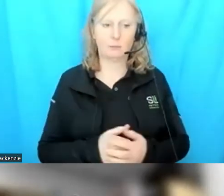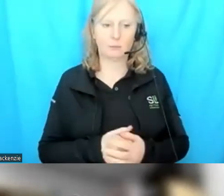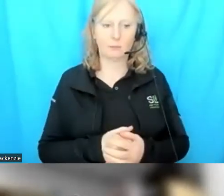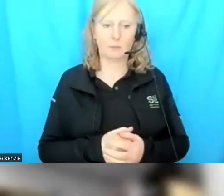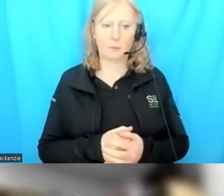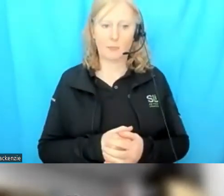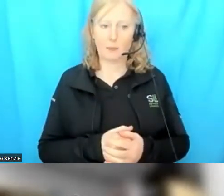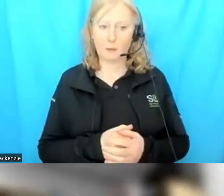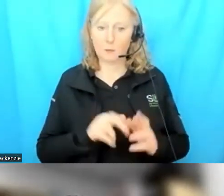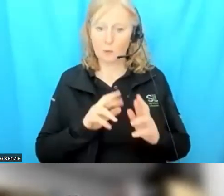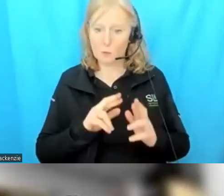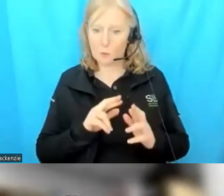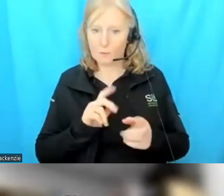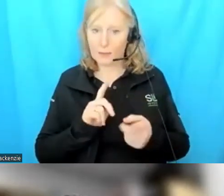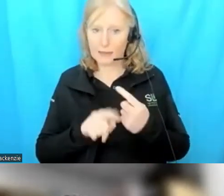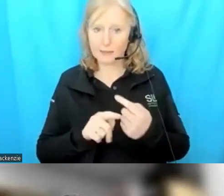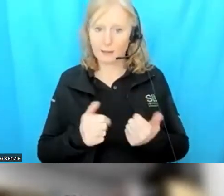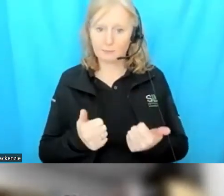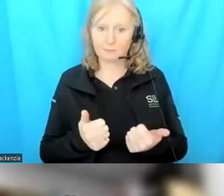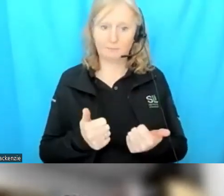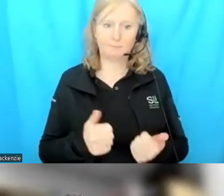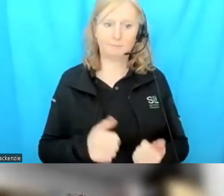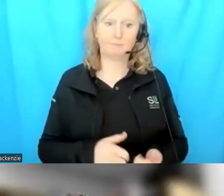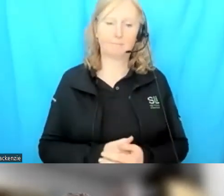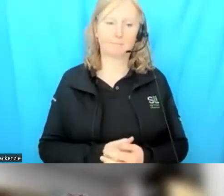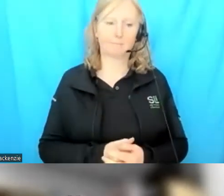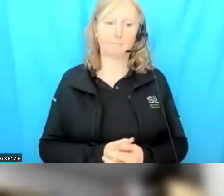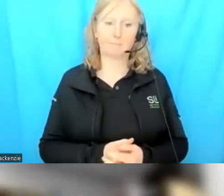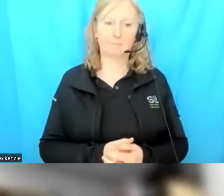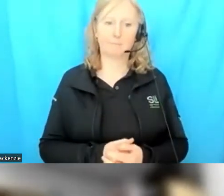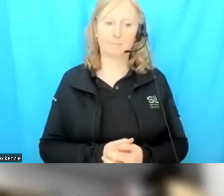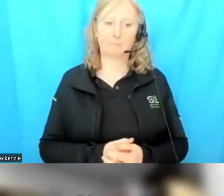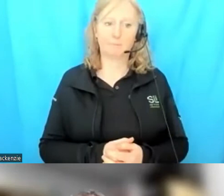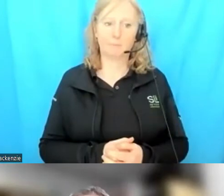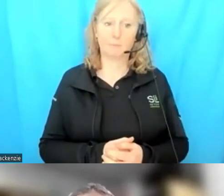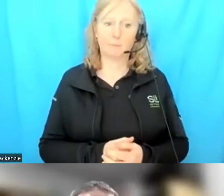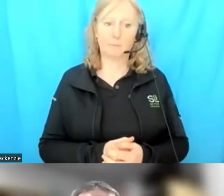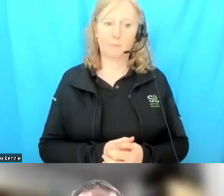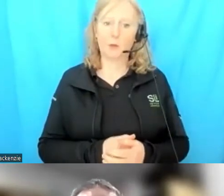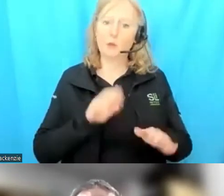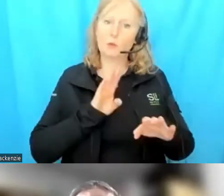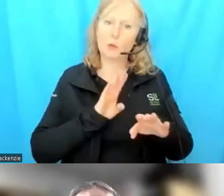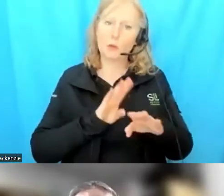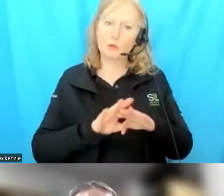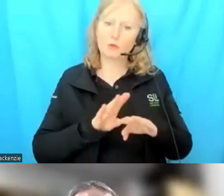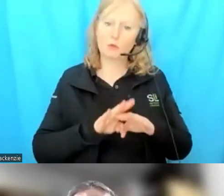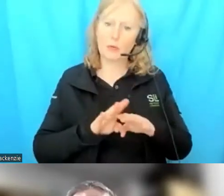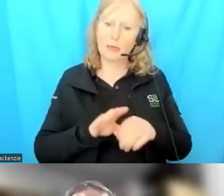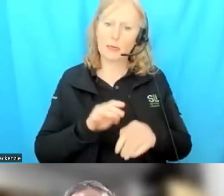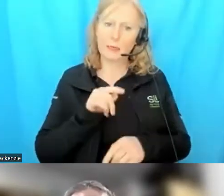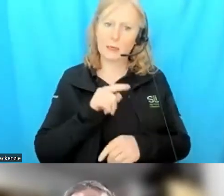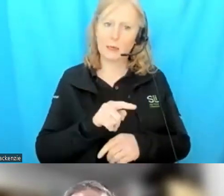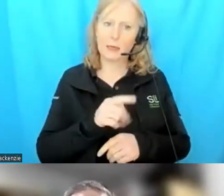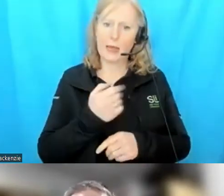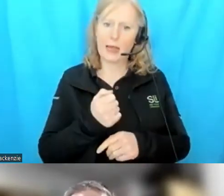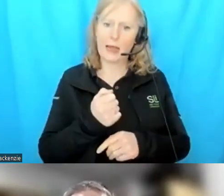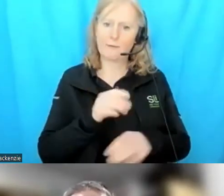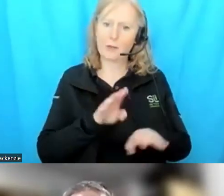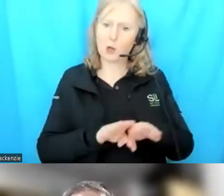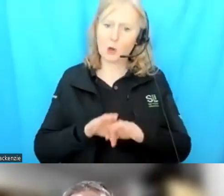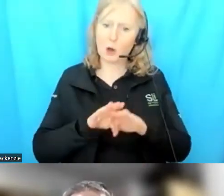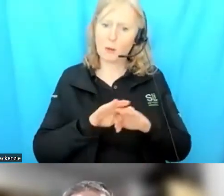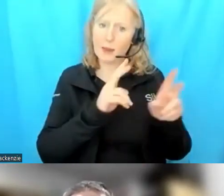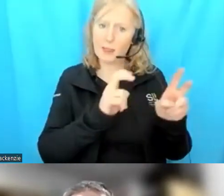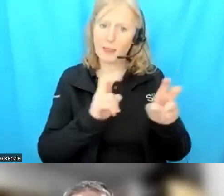that's explained it. Thanks, Claire. That's great. So does the training pick up on common themes that can be used to improve